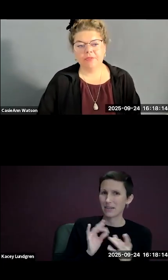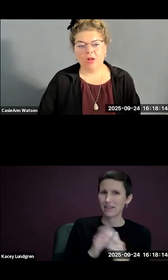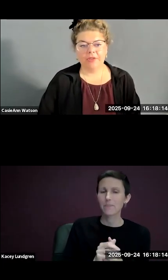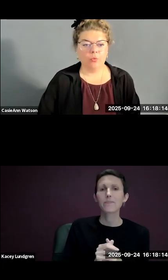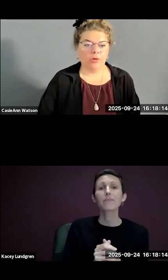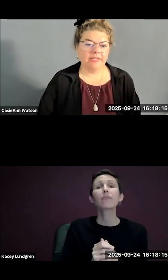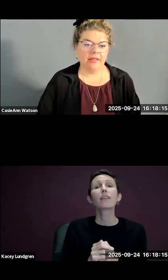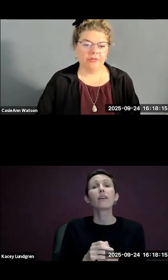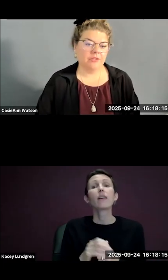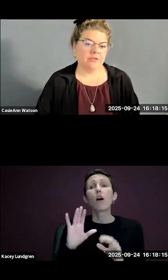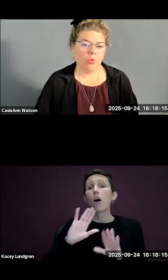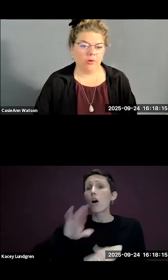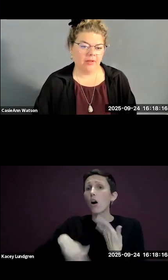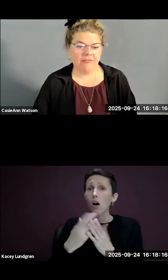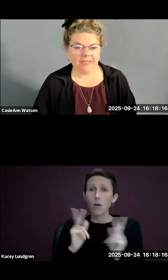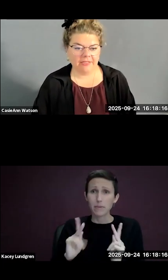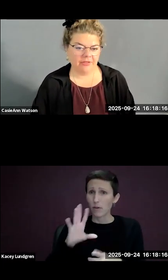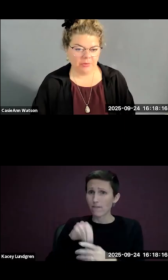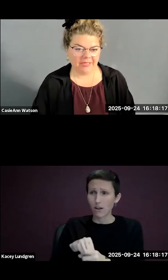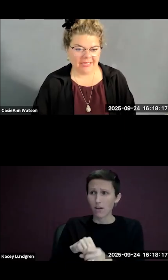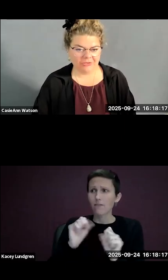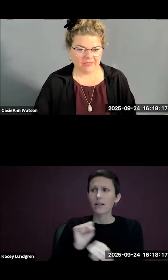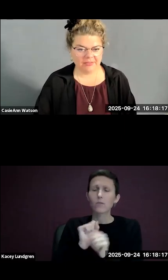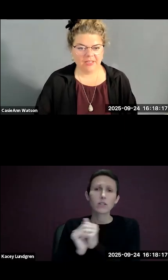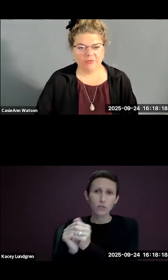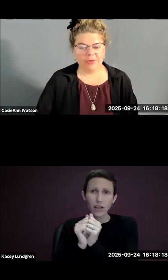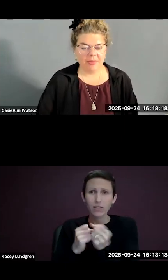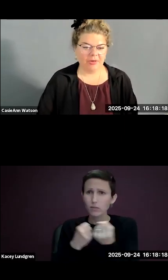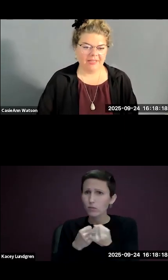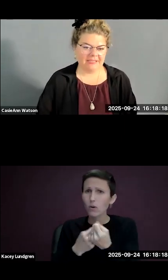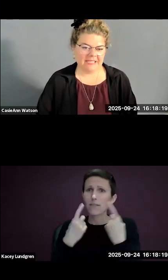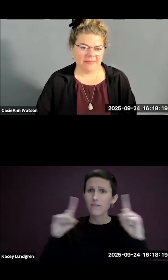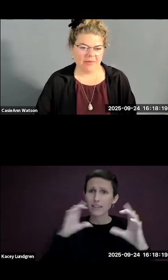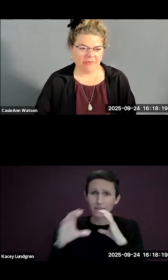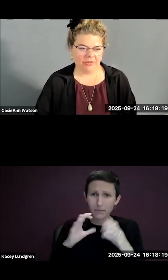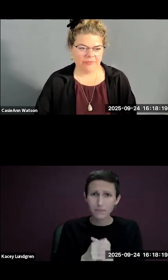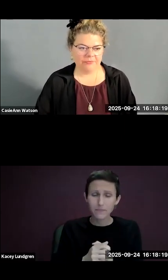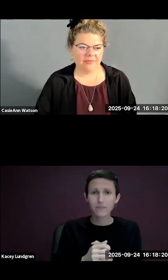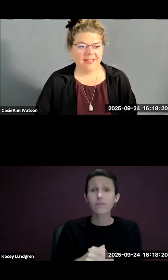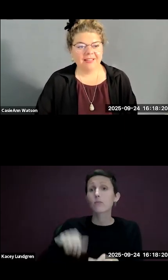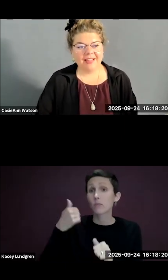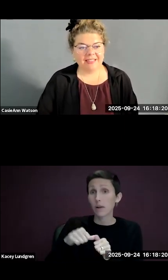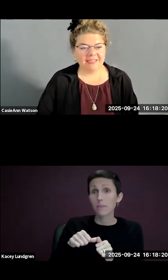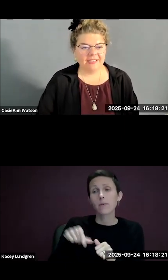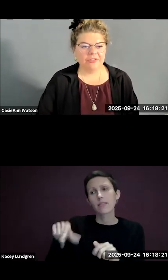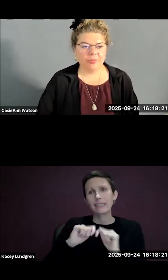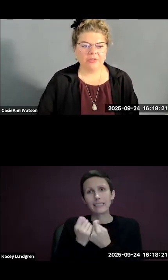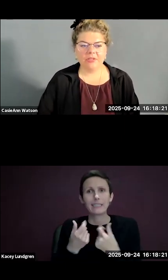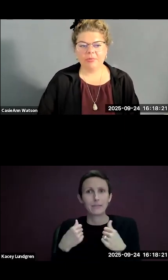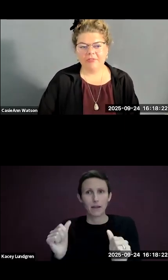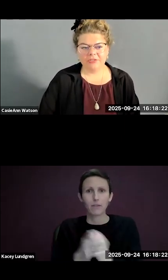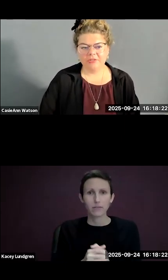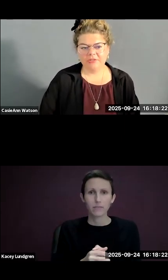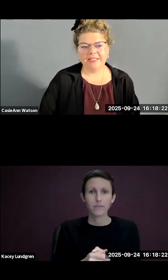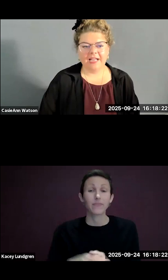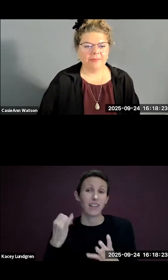all parties involved can work together to support effective communication. Remember, it's a team effort. Lastly,